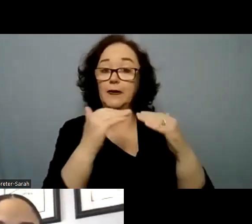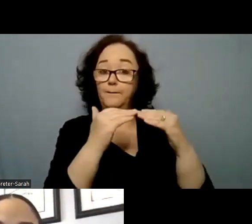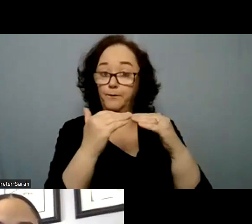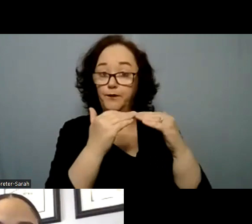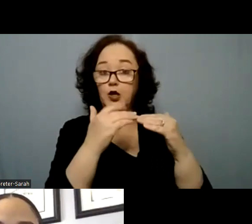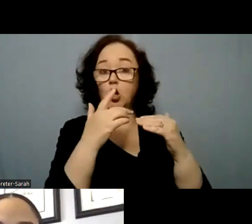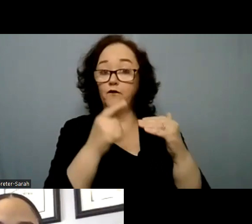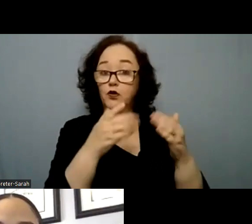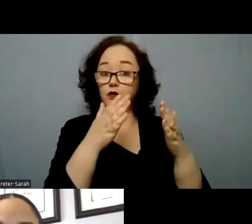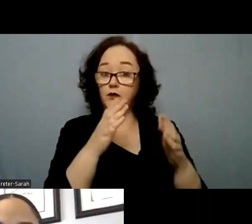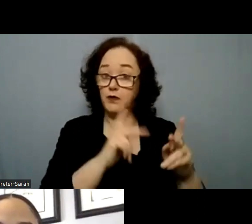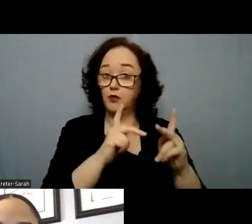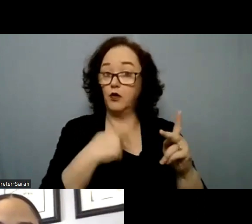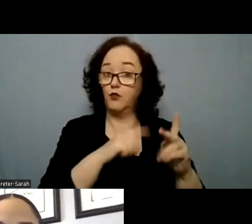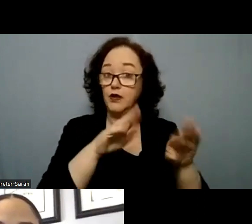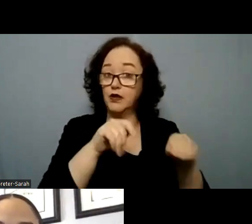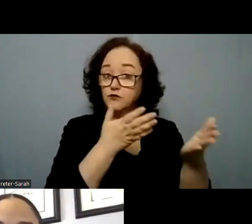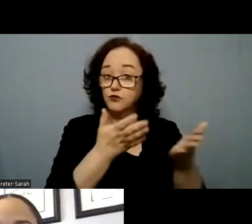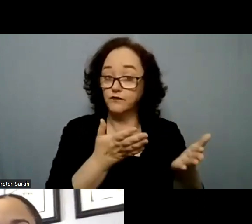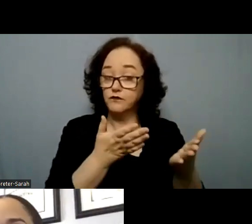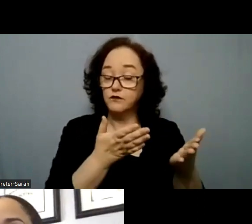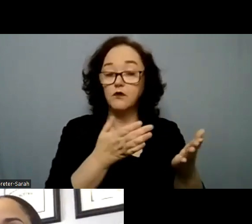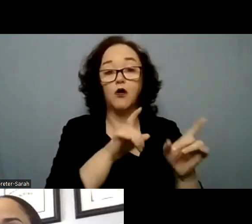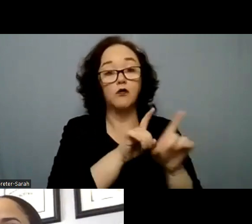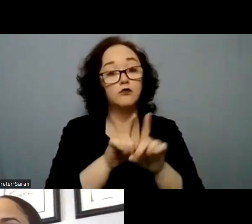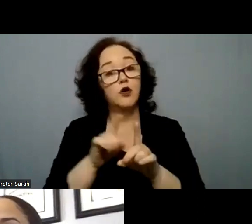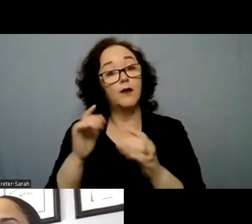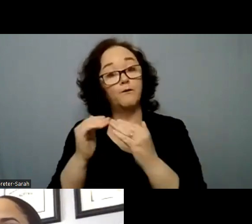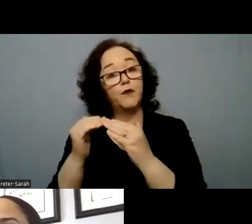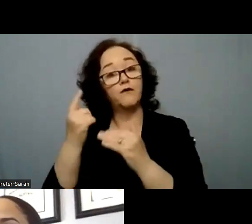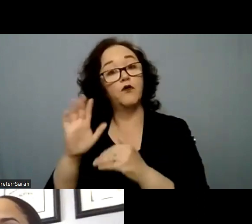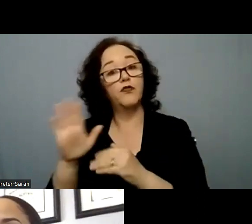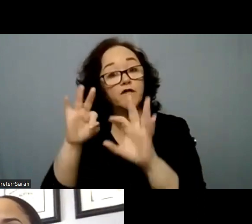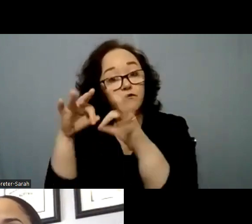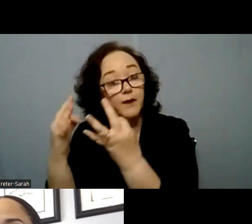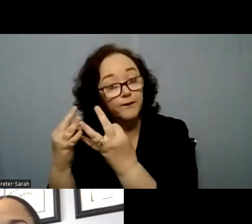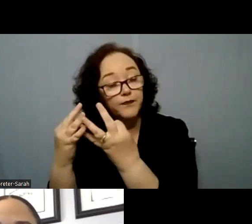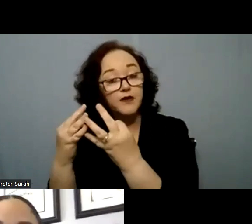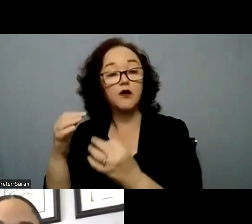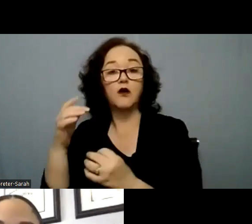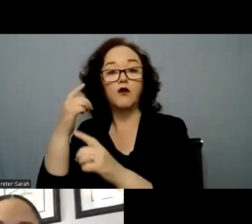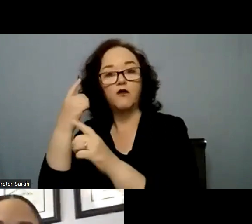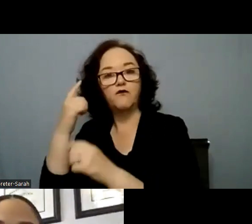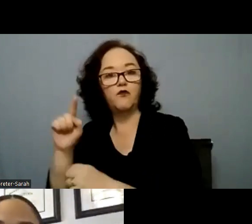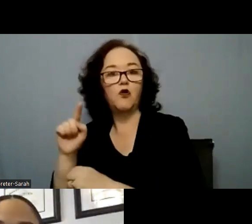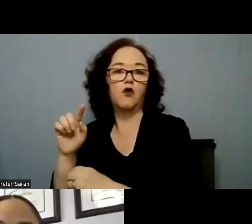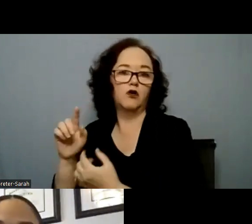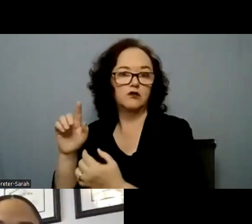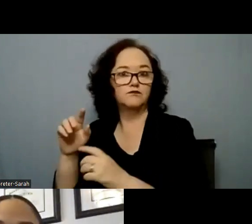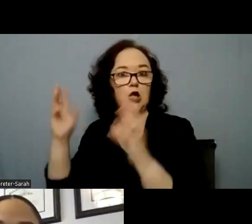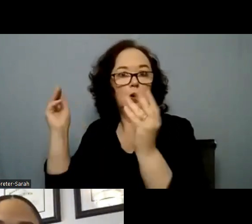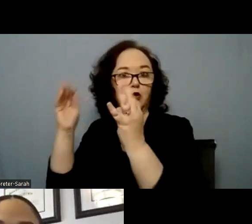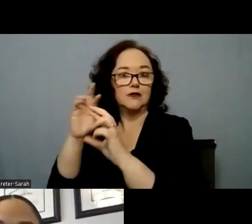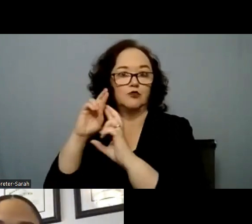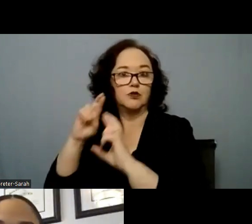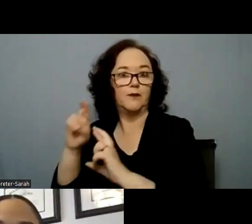we serve, we also have peers for their families as well as peers for first responders. We make sure that when a